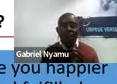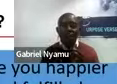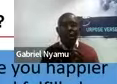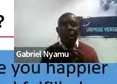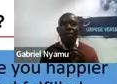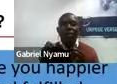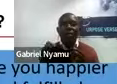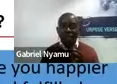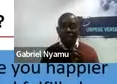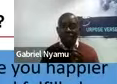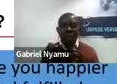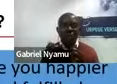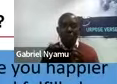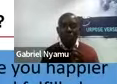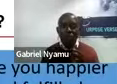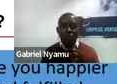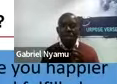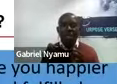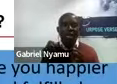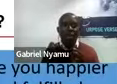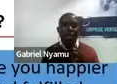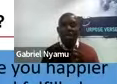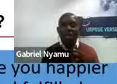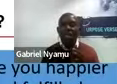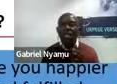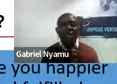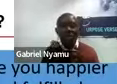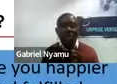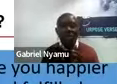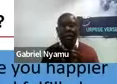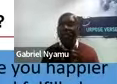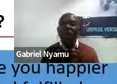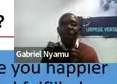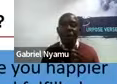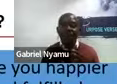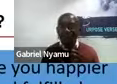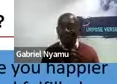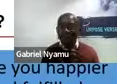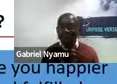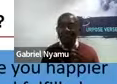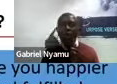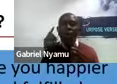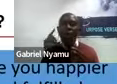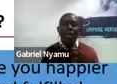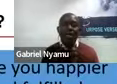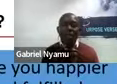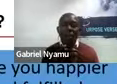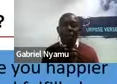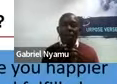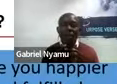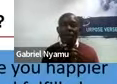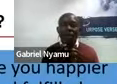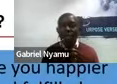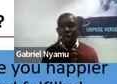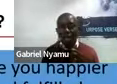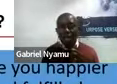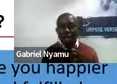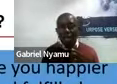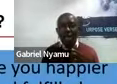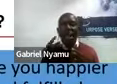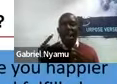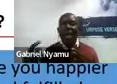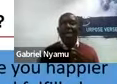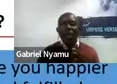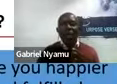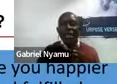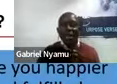The only motivation for performance and employee engagement is purely on purpose. Because when I discover my purpose, the next